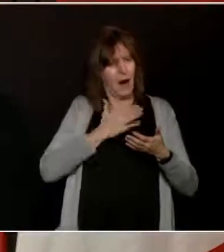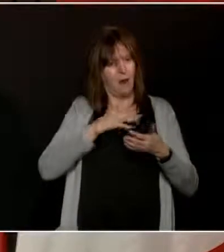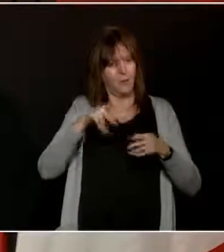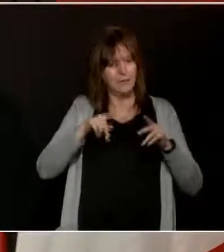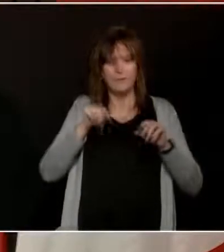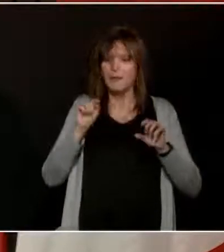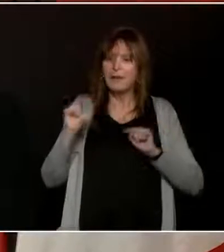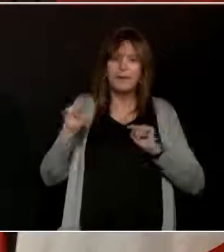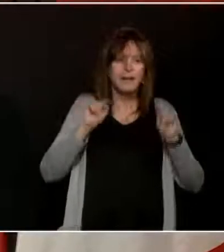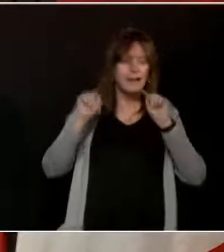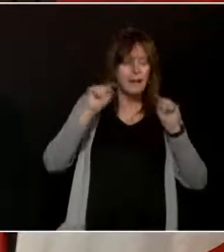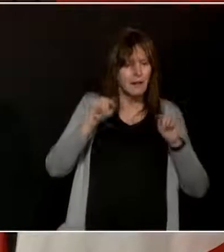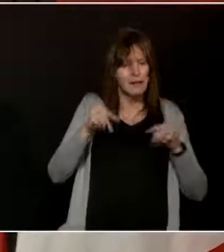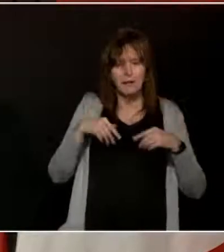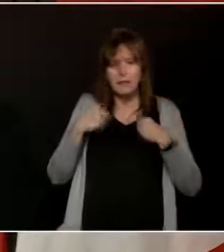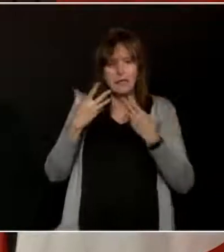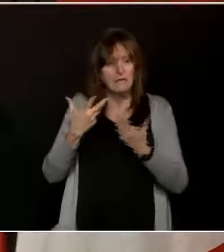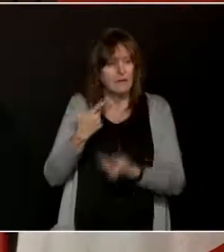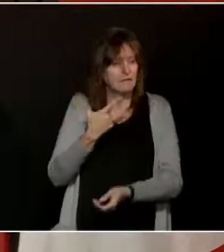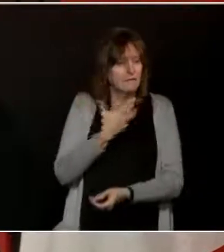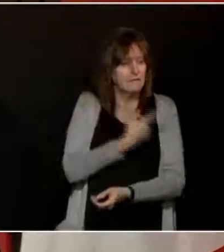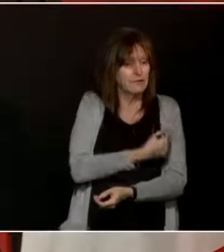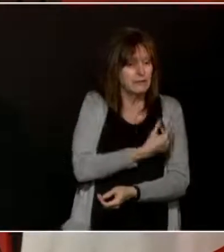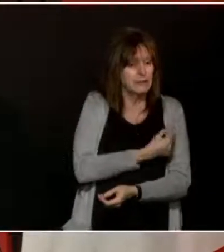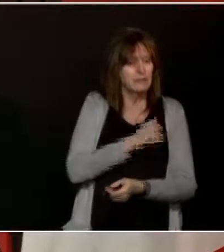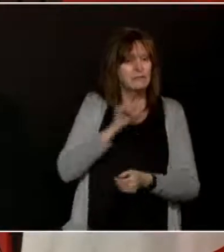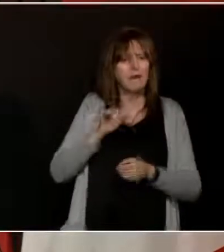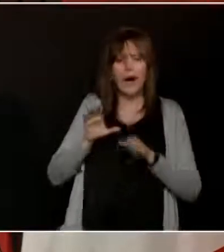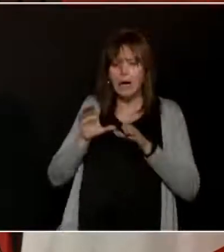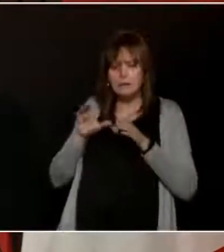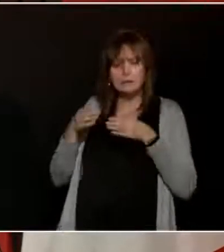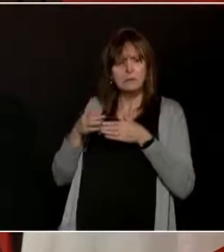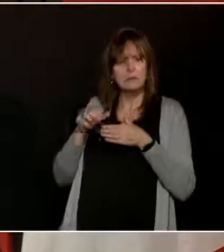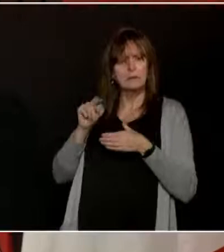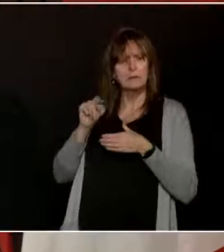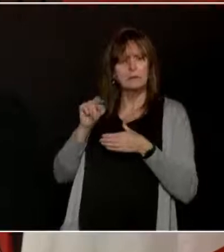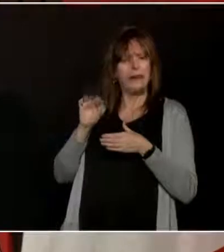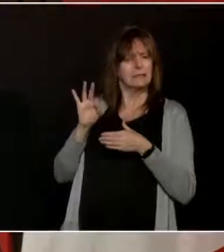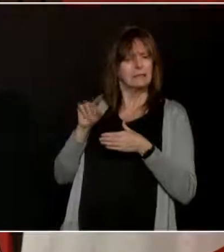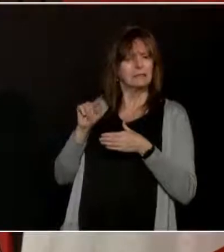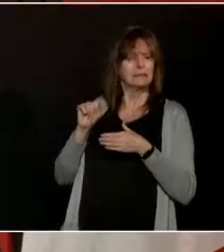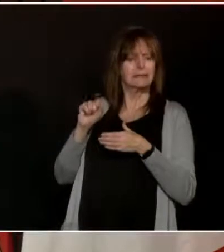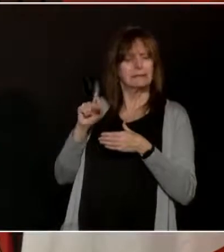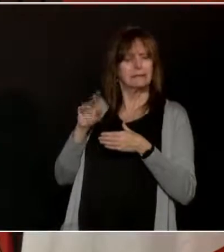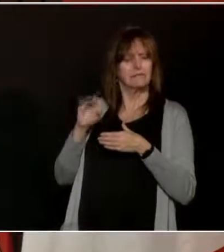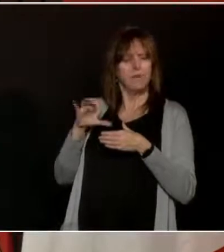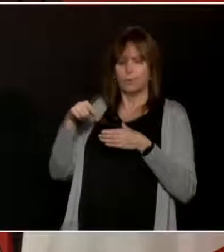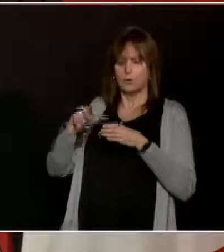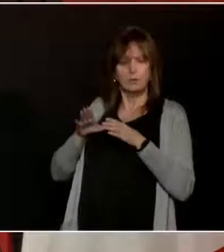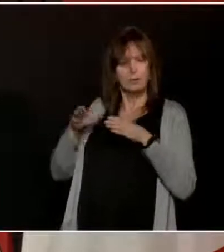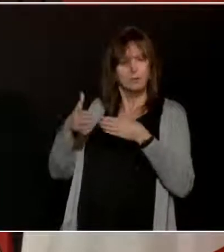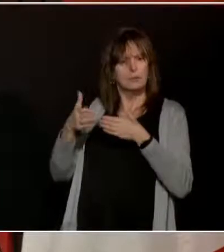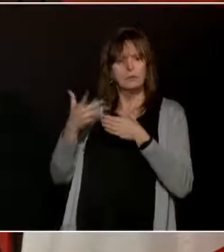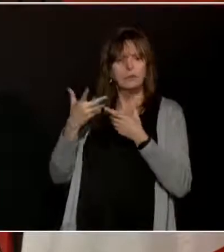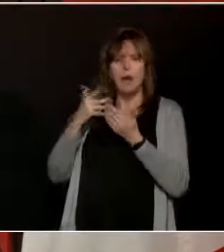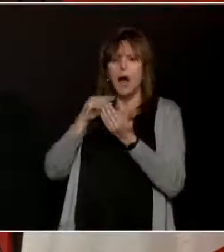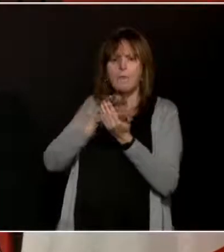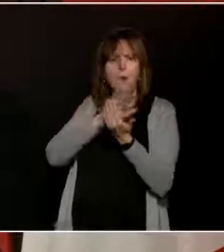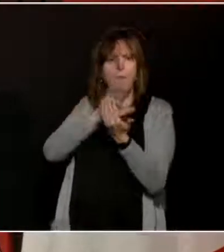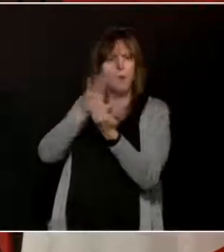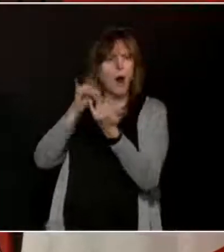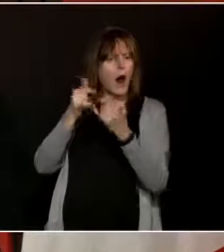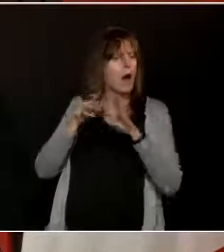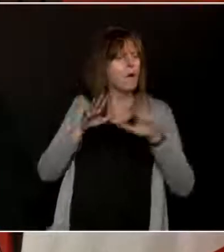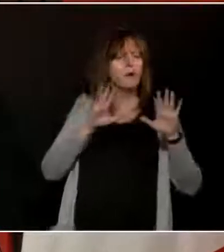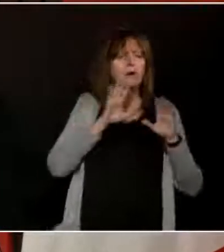distribution task force is determining a variety, a multimodal approach and multi multiple ways